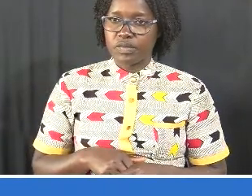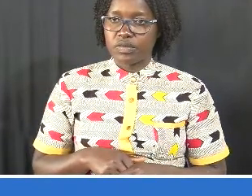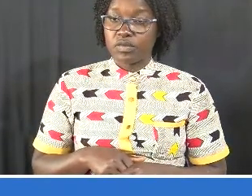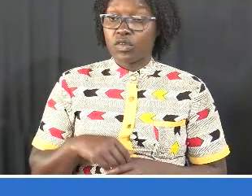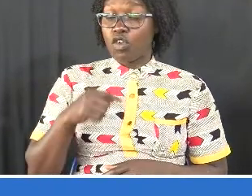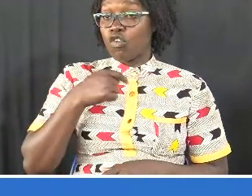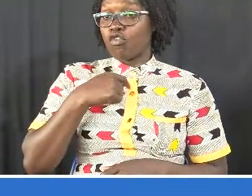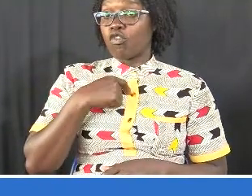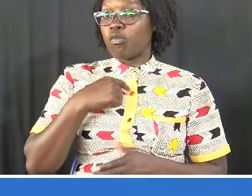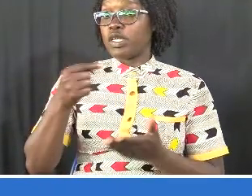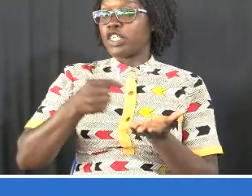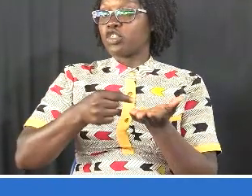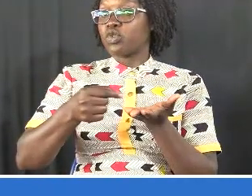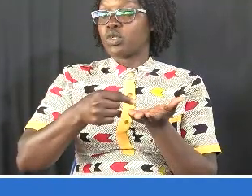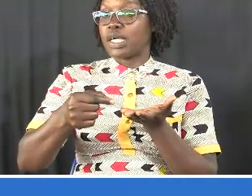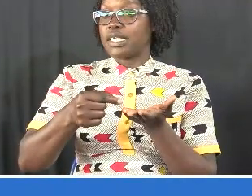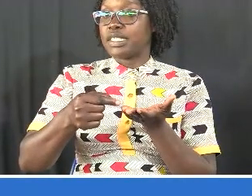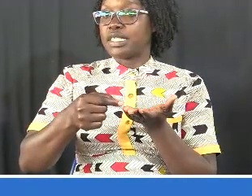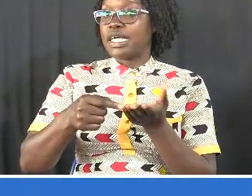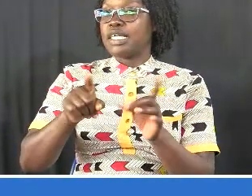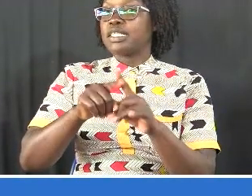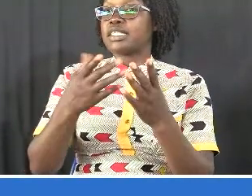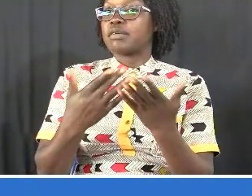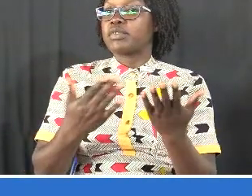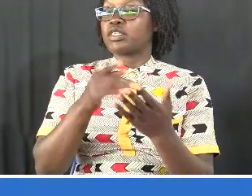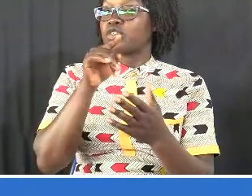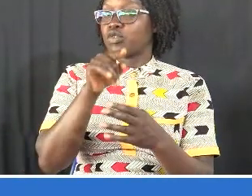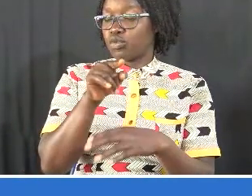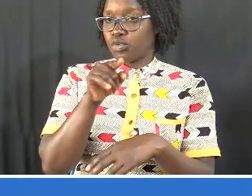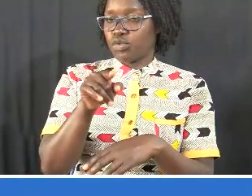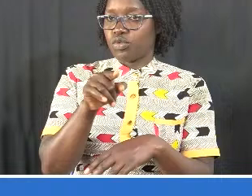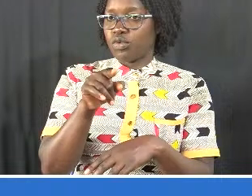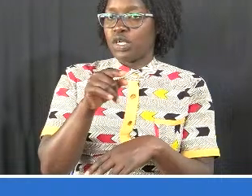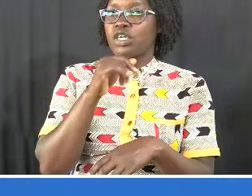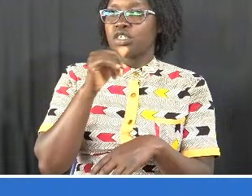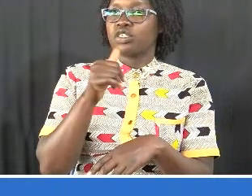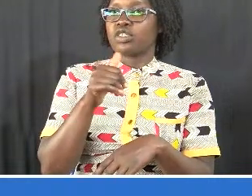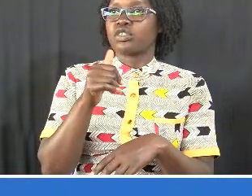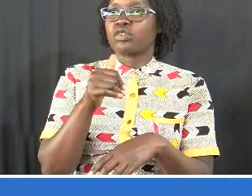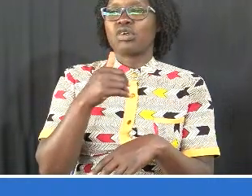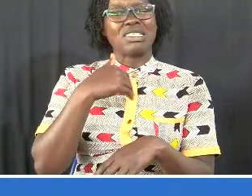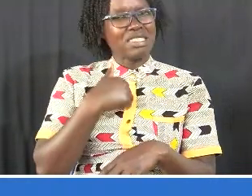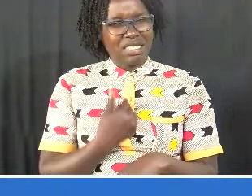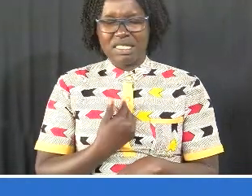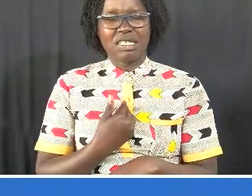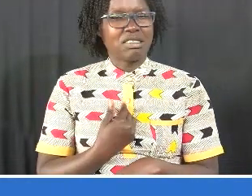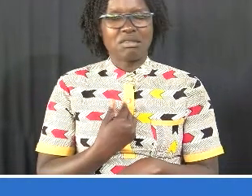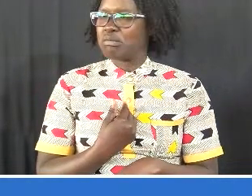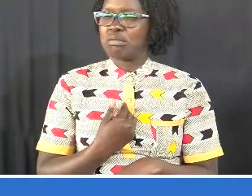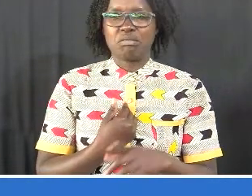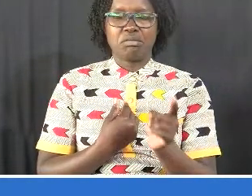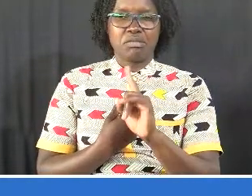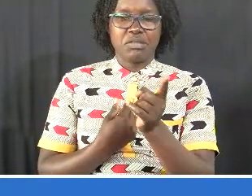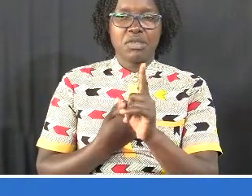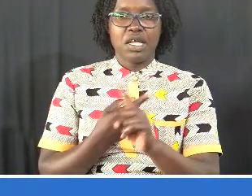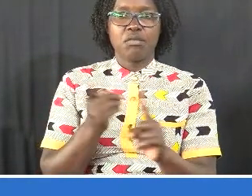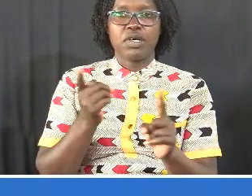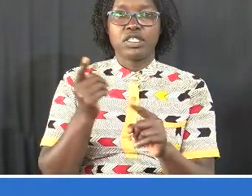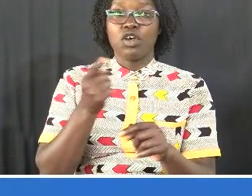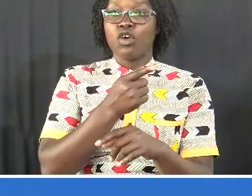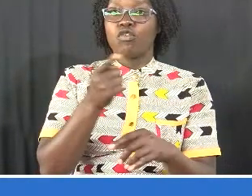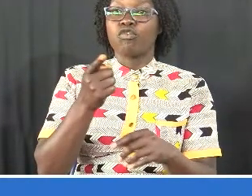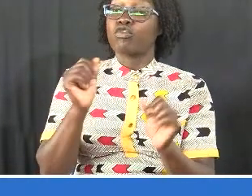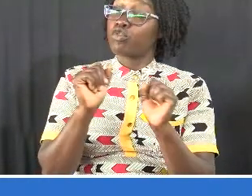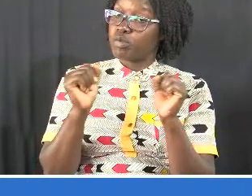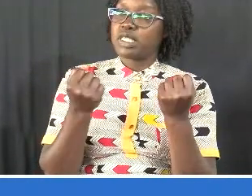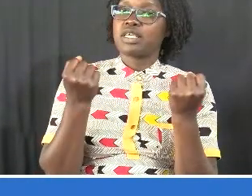For me to write the same things to you is not tedious, but for you it